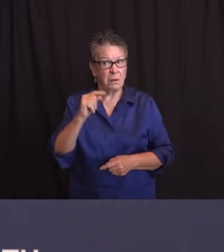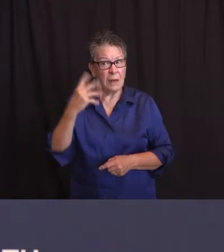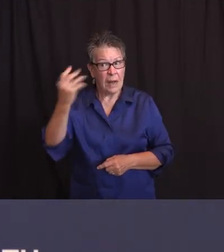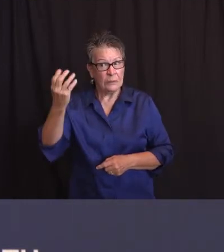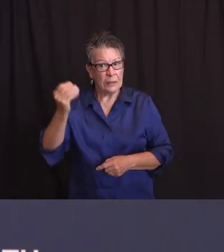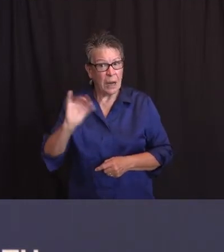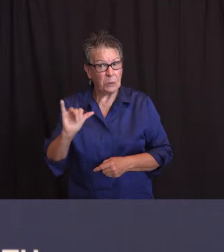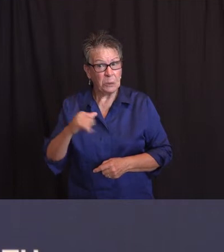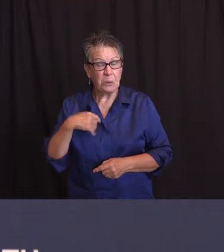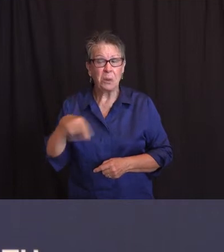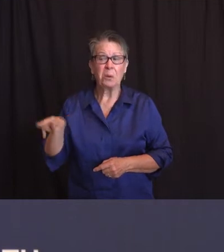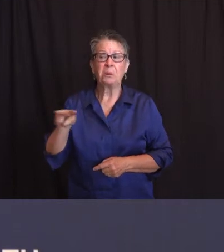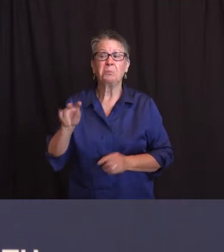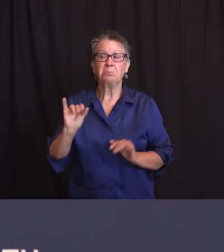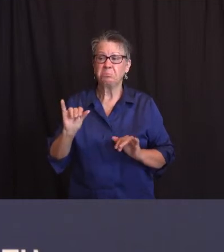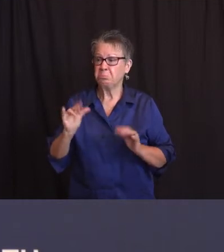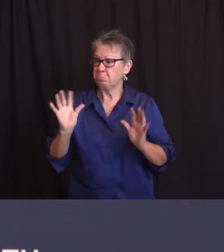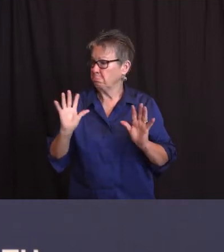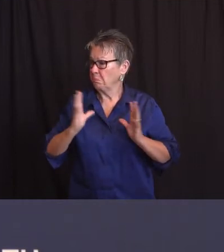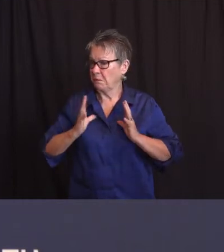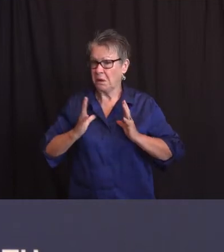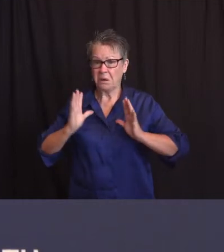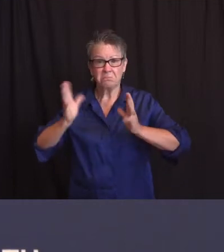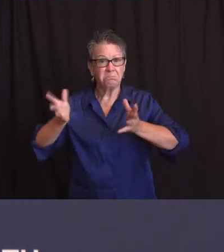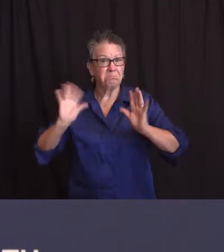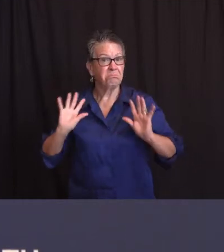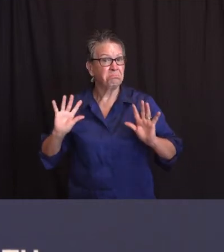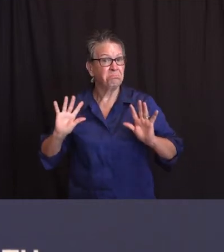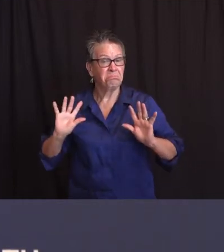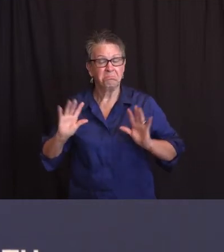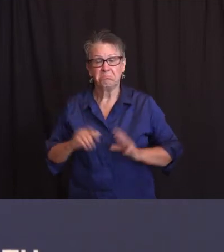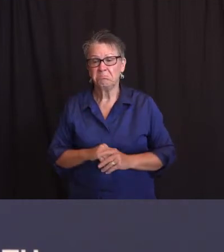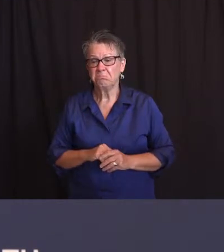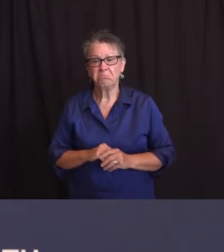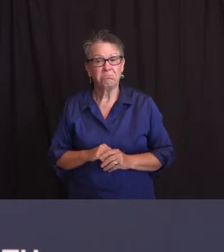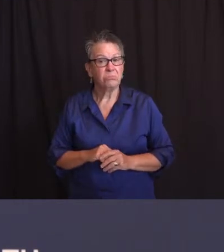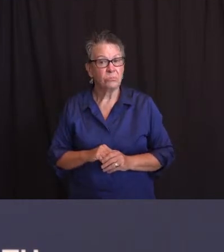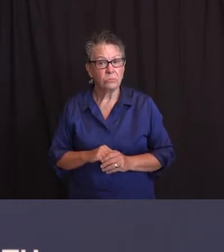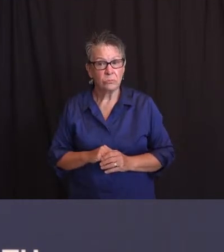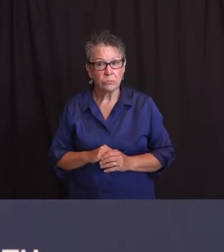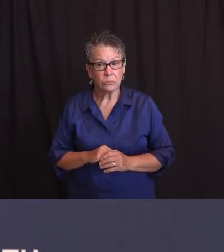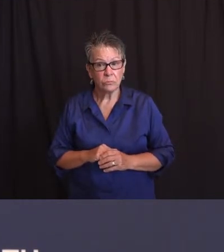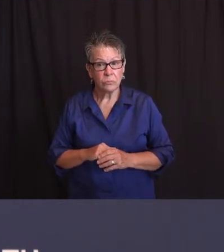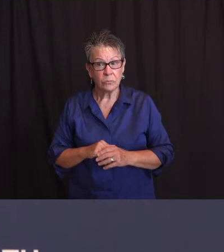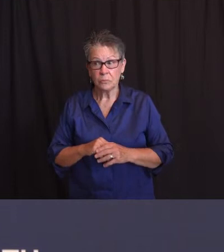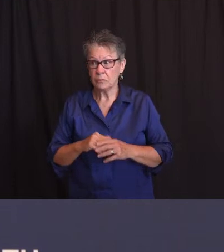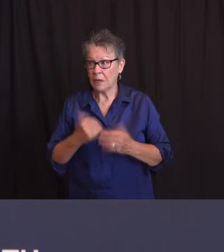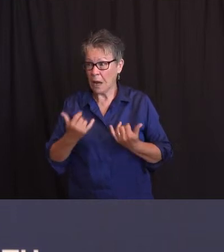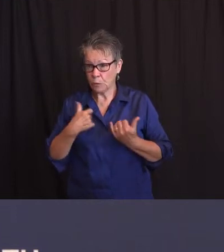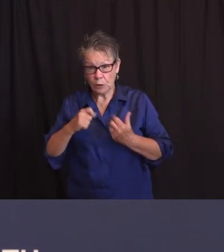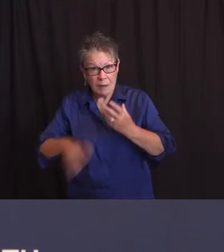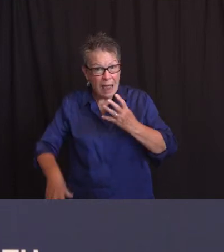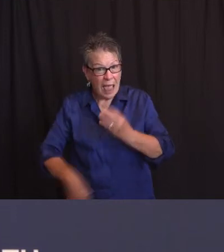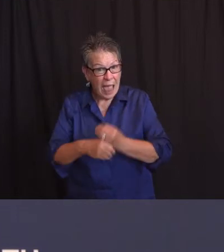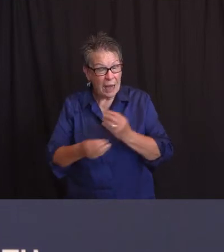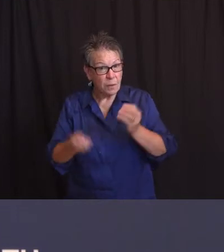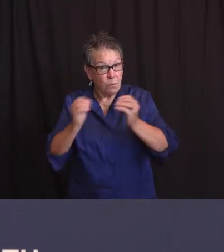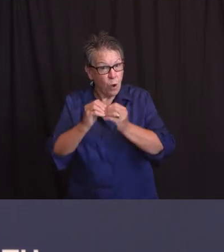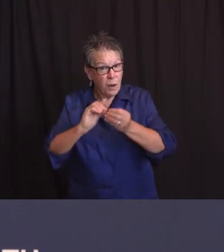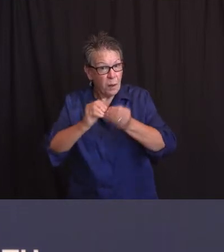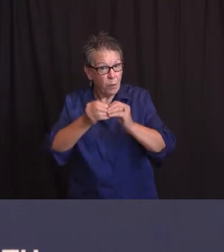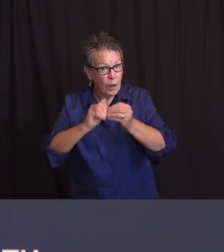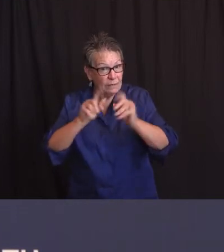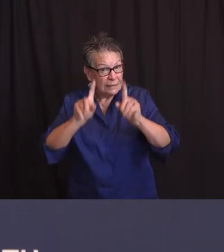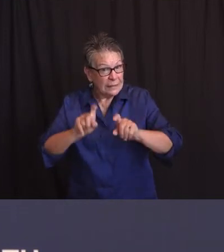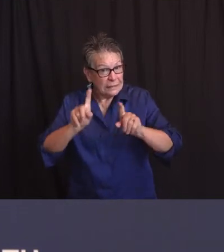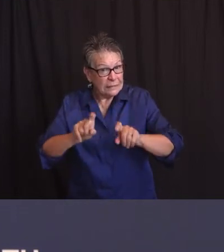question from Trish about, do we need to have more testing? We're still testing among the highest of any American state, but it's always better to know what the facts are, and